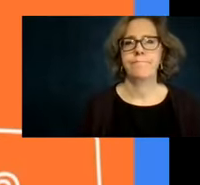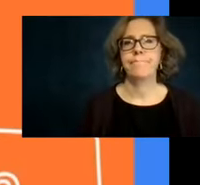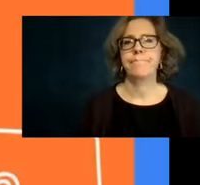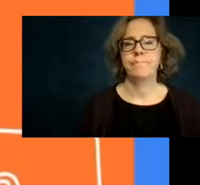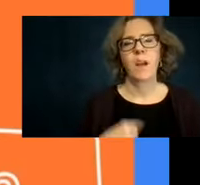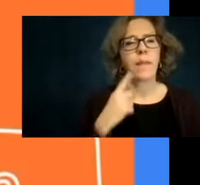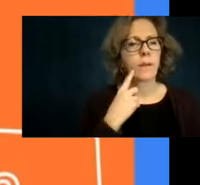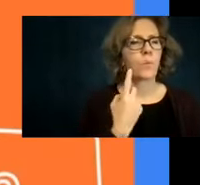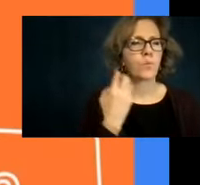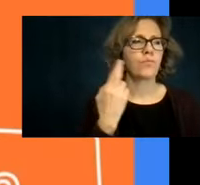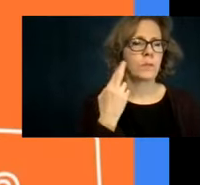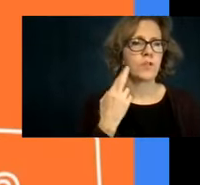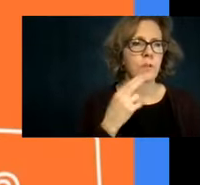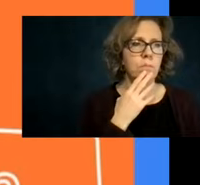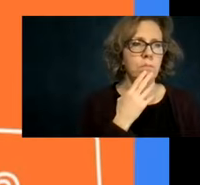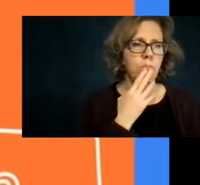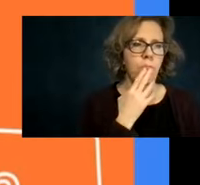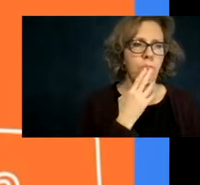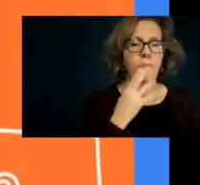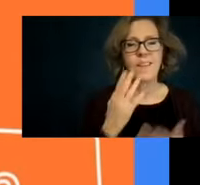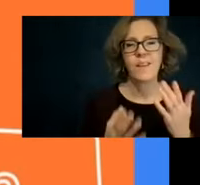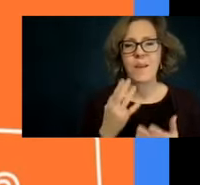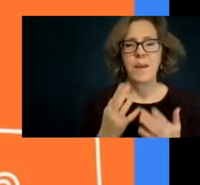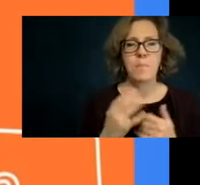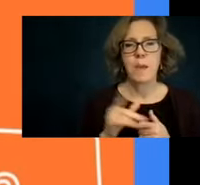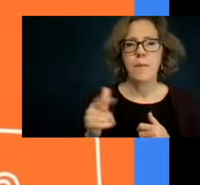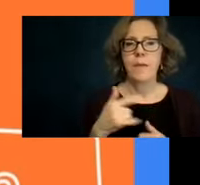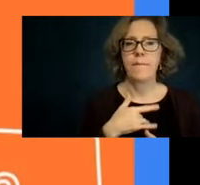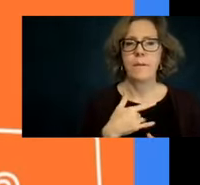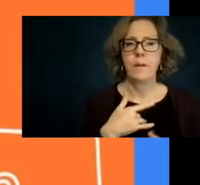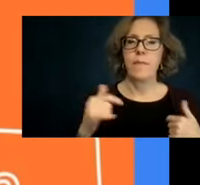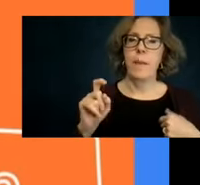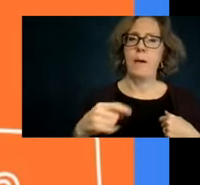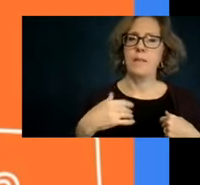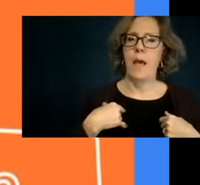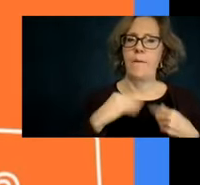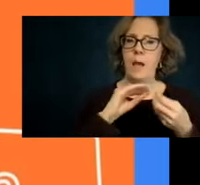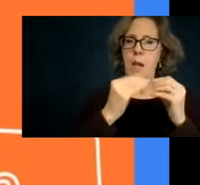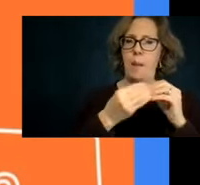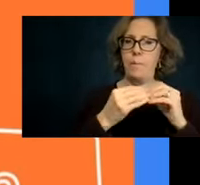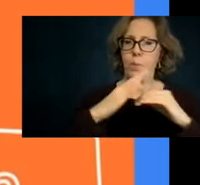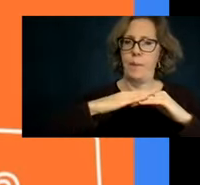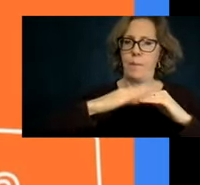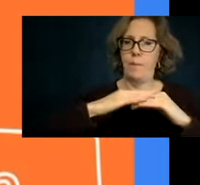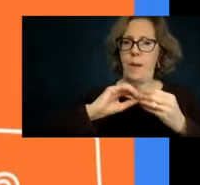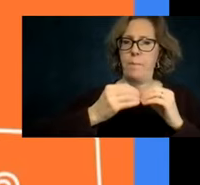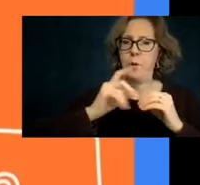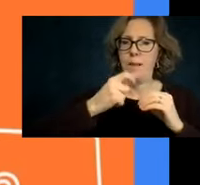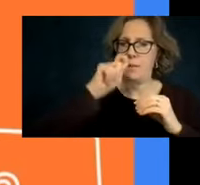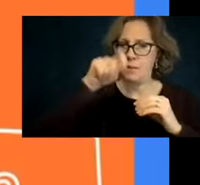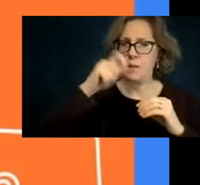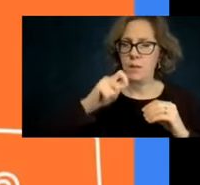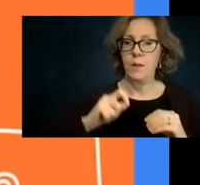and I know that this could be a pressing one for them, is they say they have a quota over the reach, but they need to let us